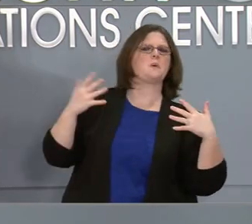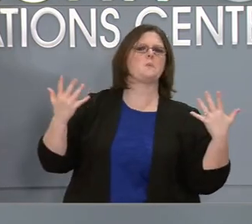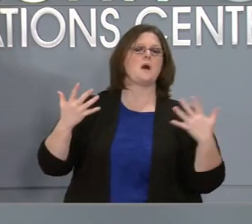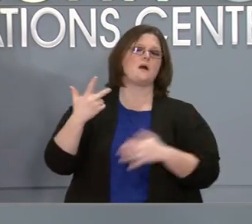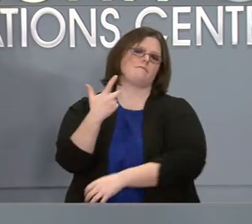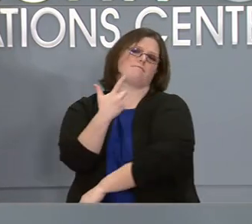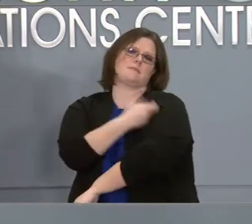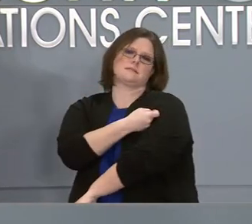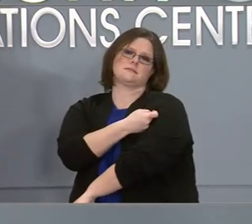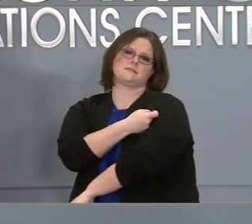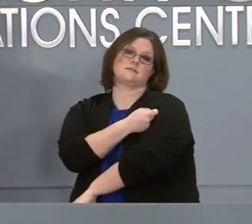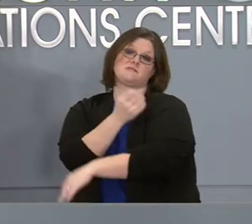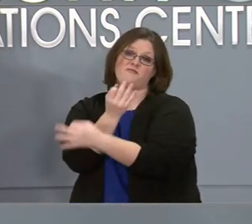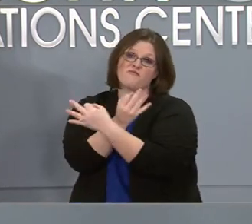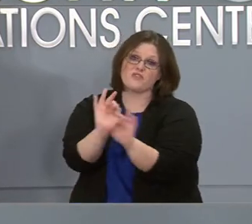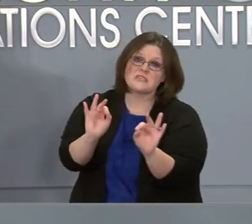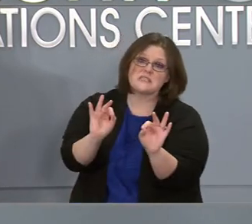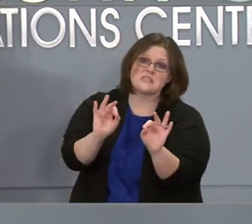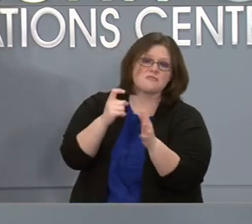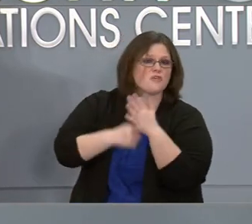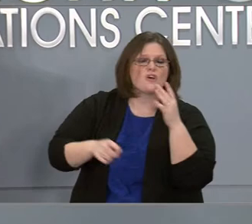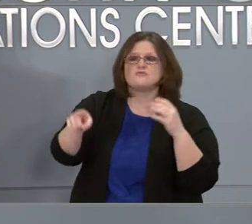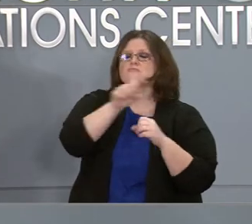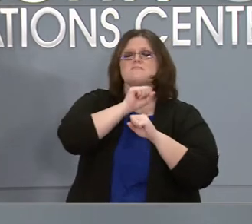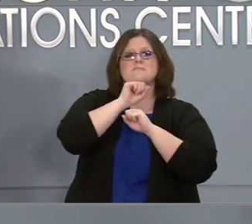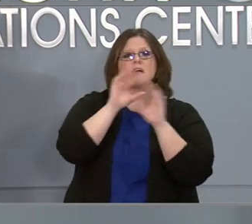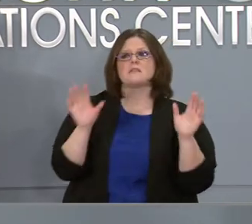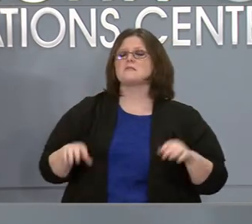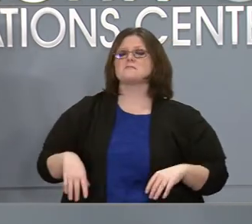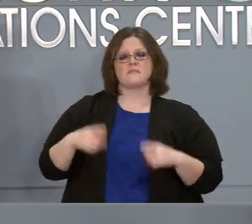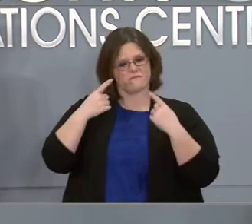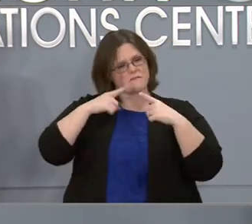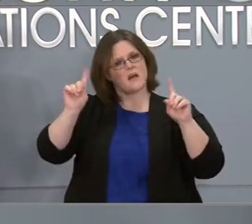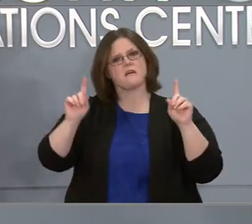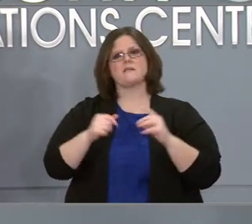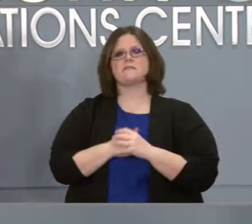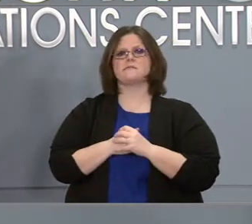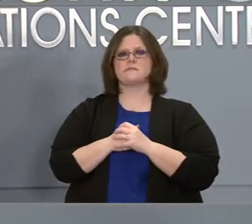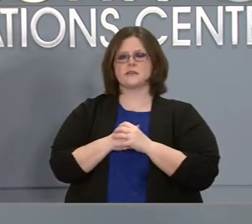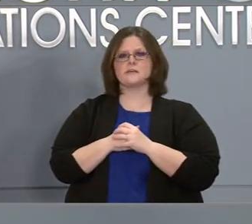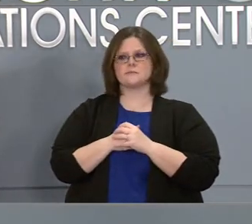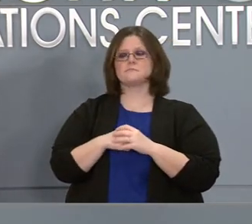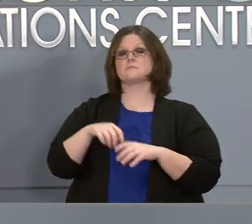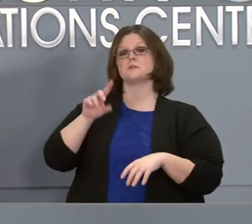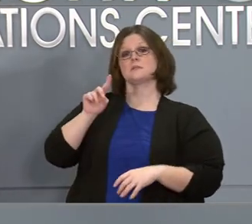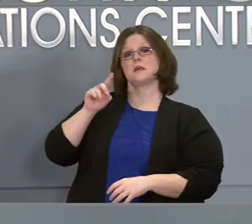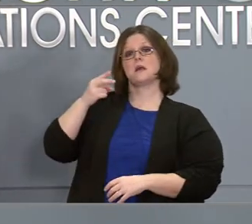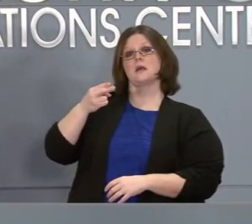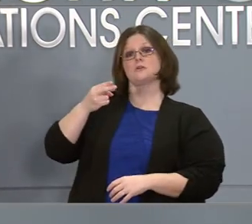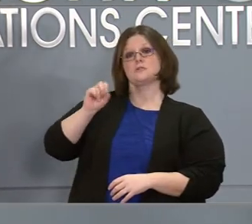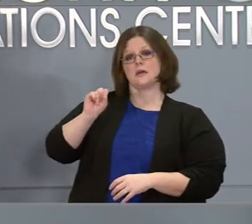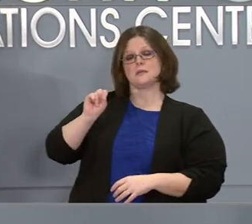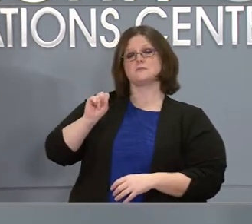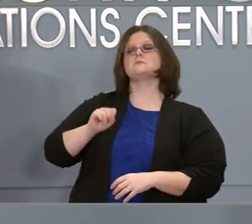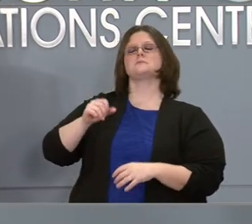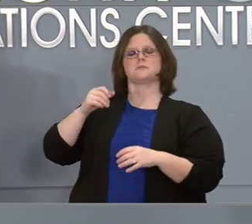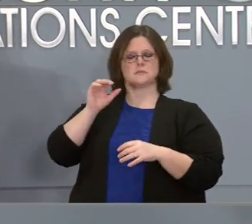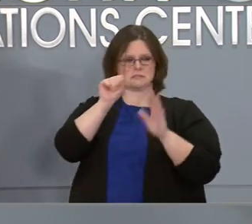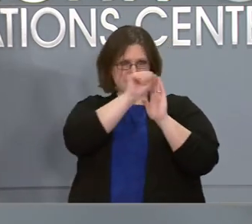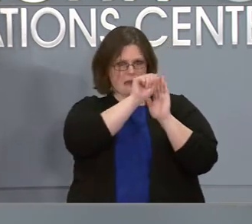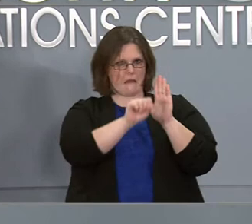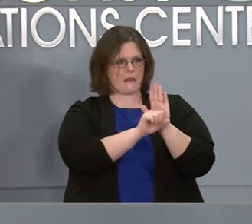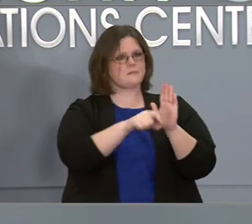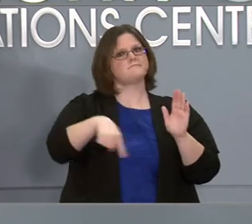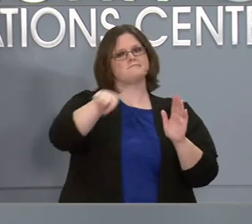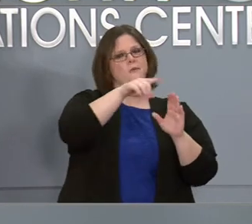vaccines. And the department and our state officials are focusing our efforts on getting shots in arms,